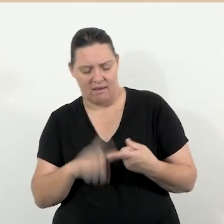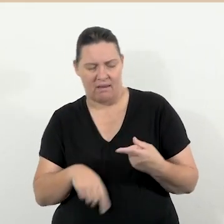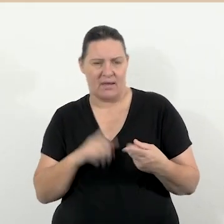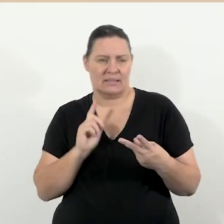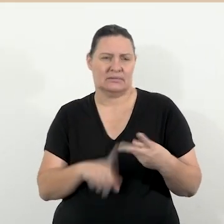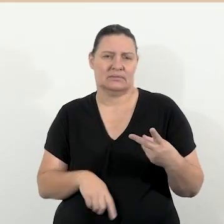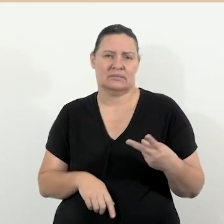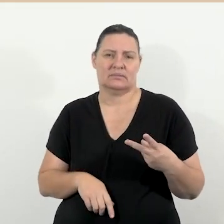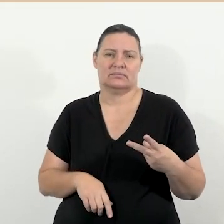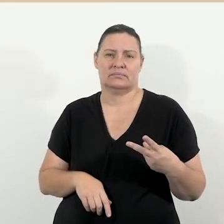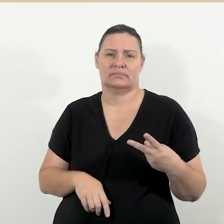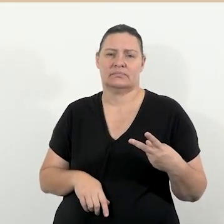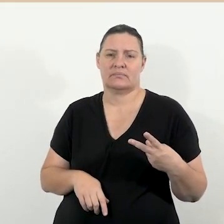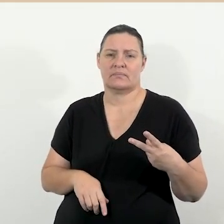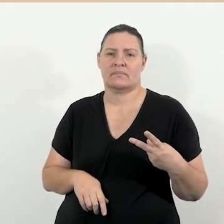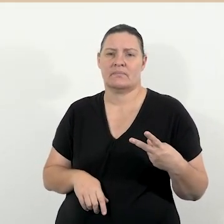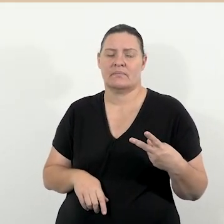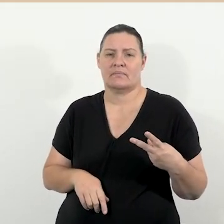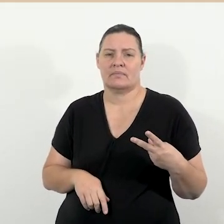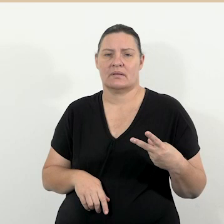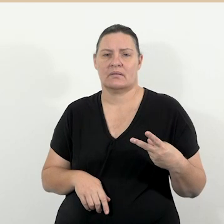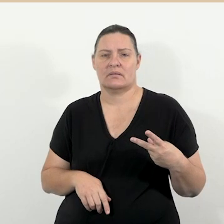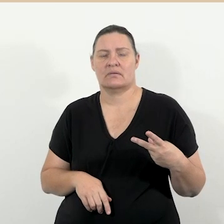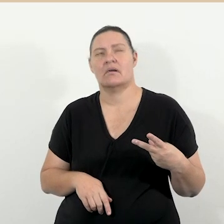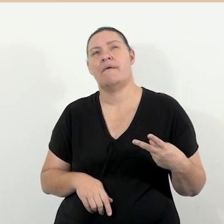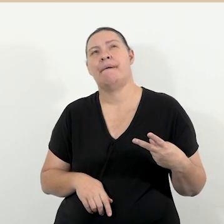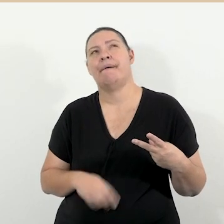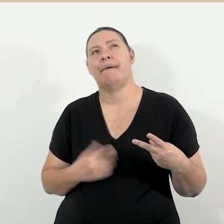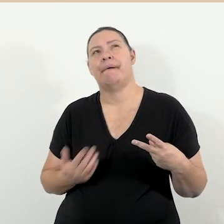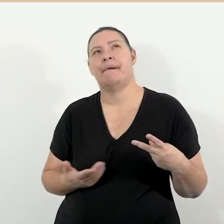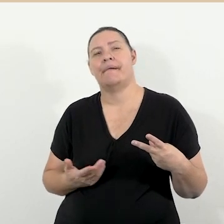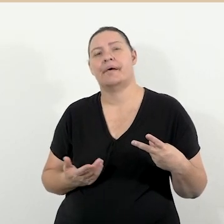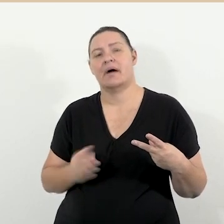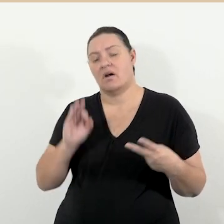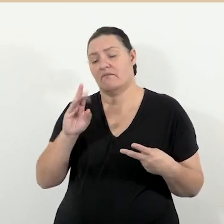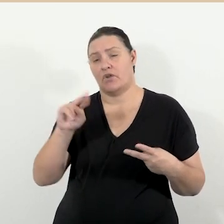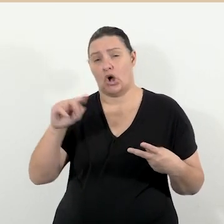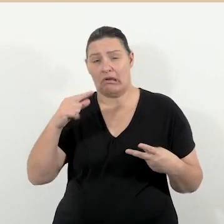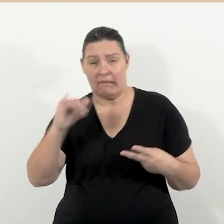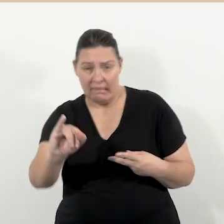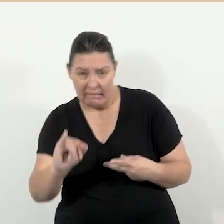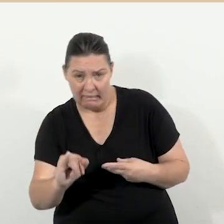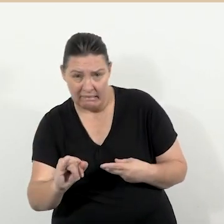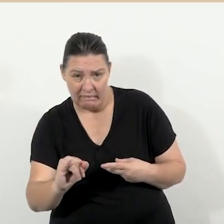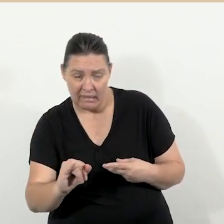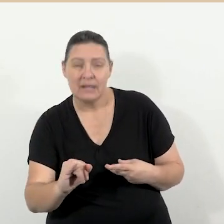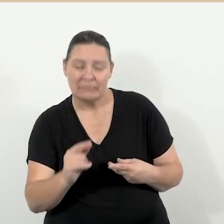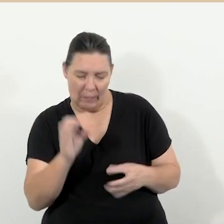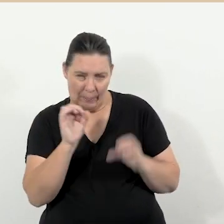is an example of a microorganisms. These also include fungi, is an example